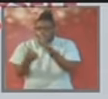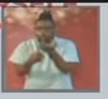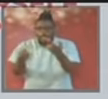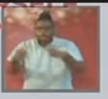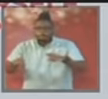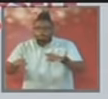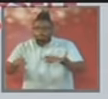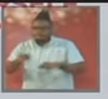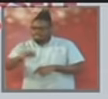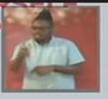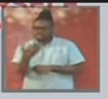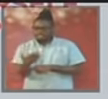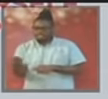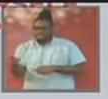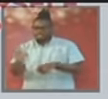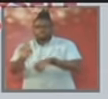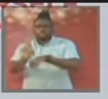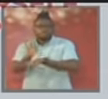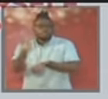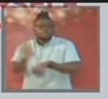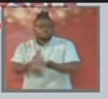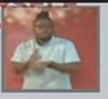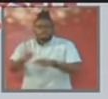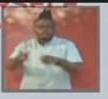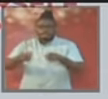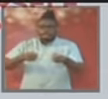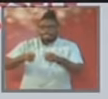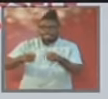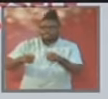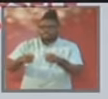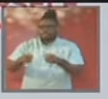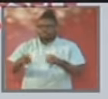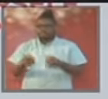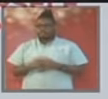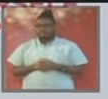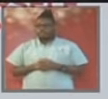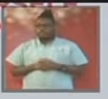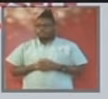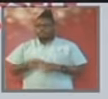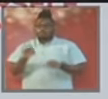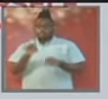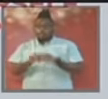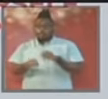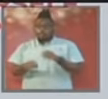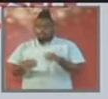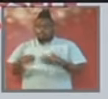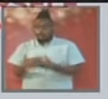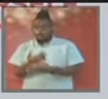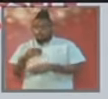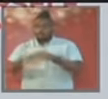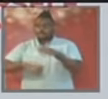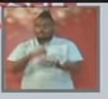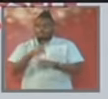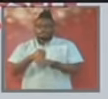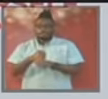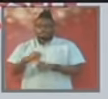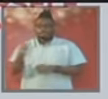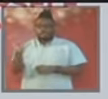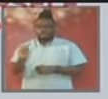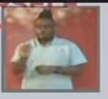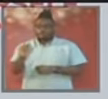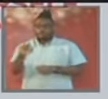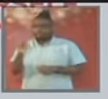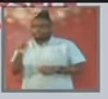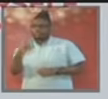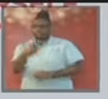this global pandemic. So we would have started in the new year on Monday with a discussion on vaccines and